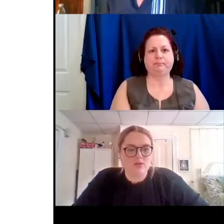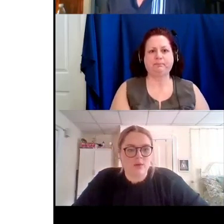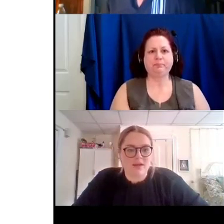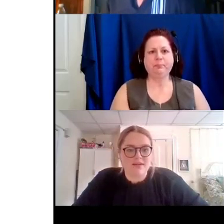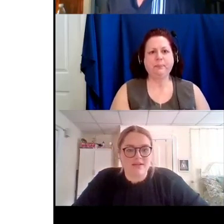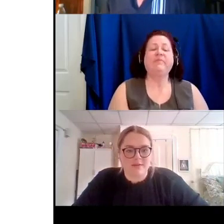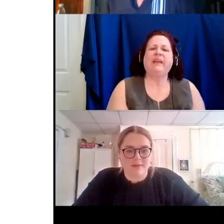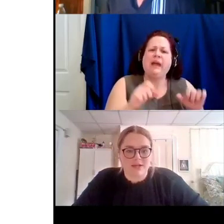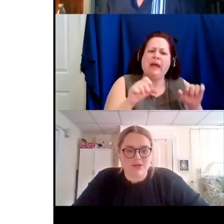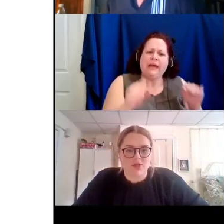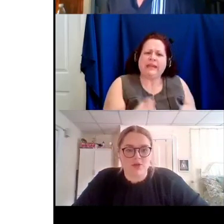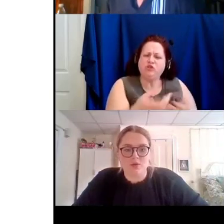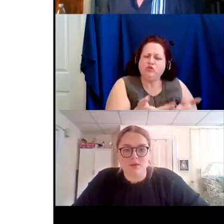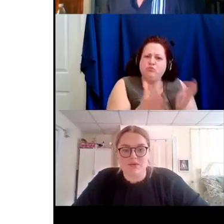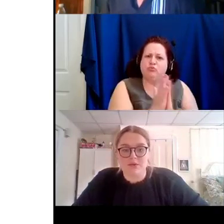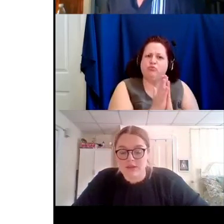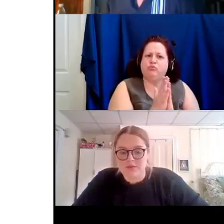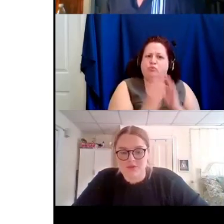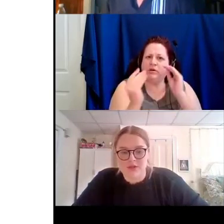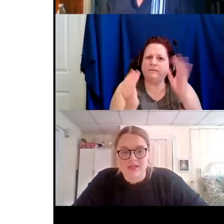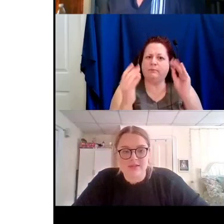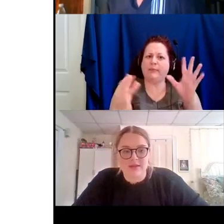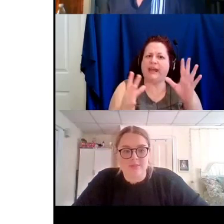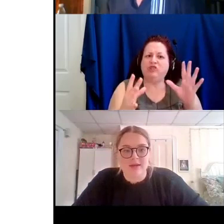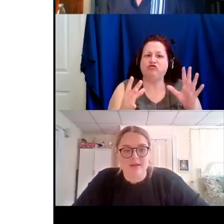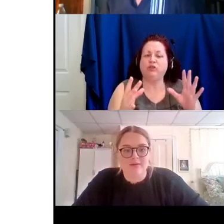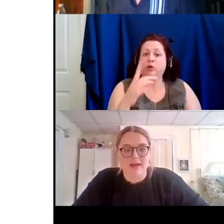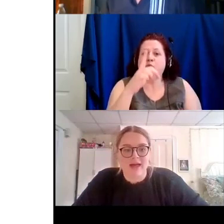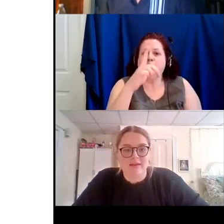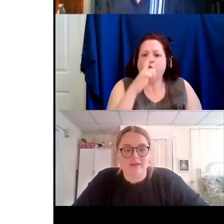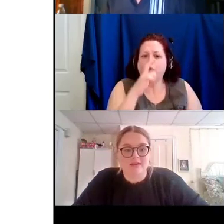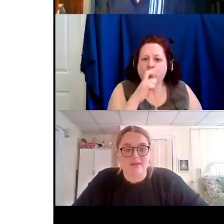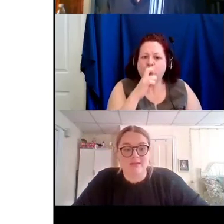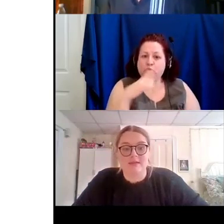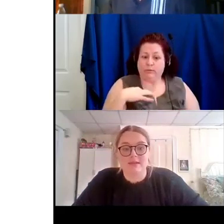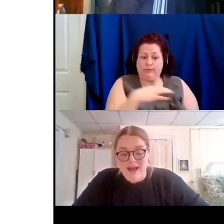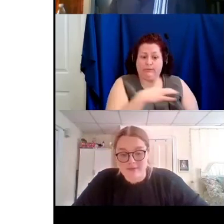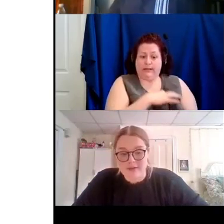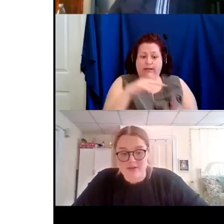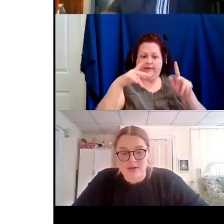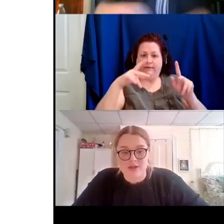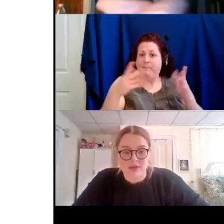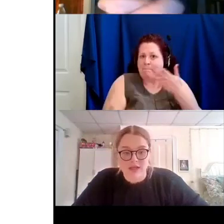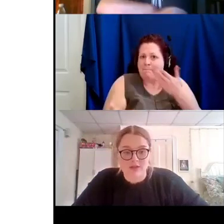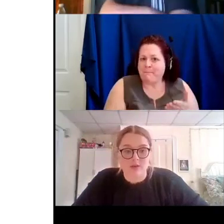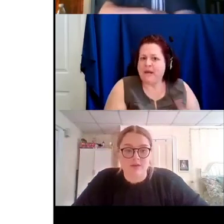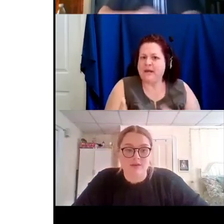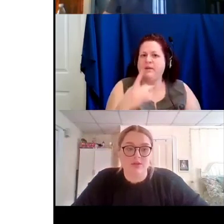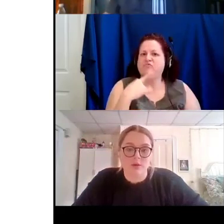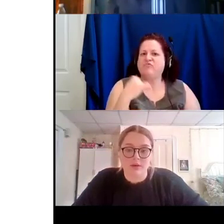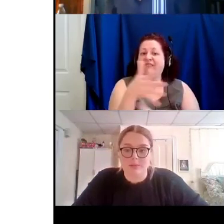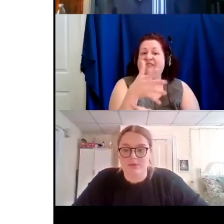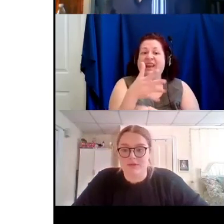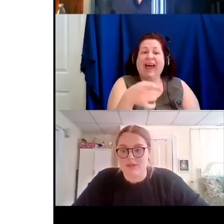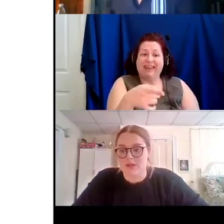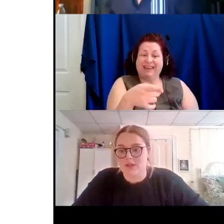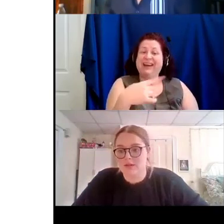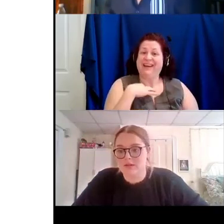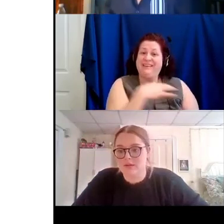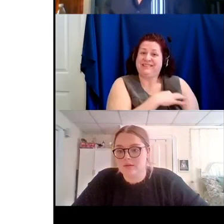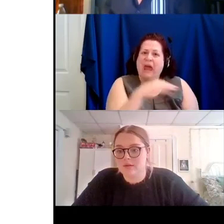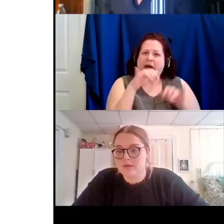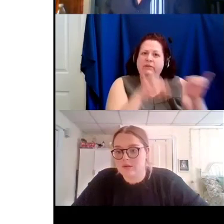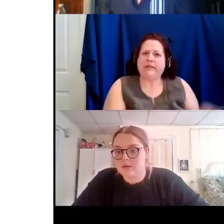Can you request information on who is doing the restraints? It may be a flag that the same staffer is not trained or is ignoring the